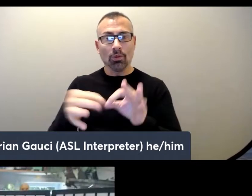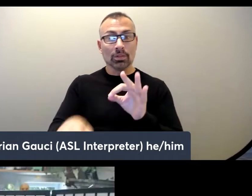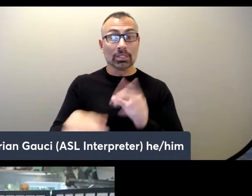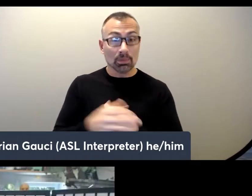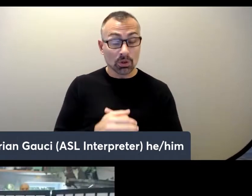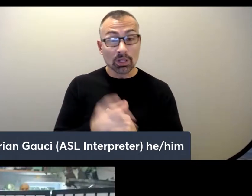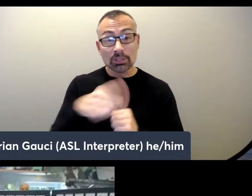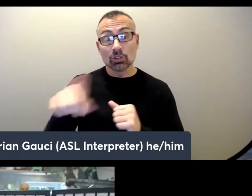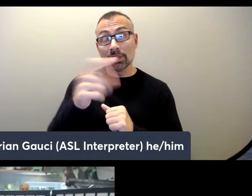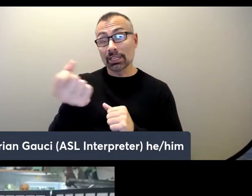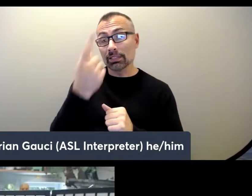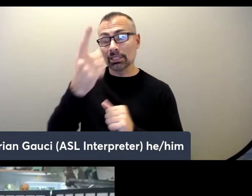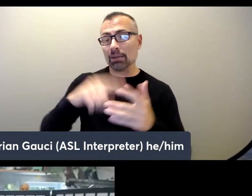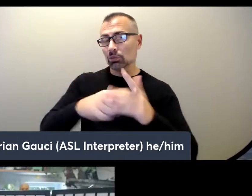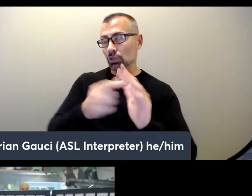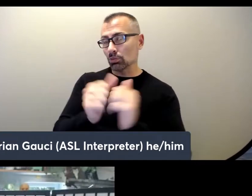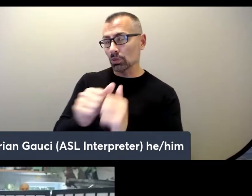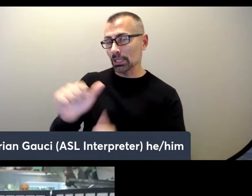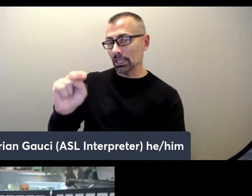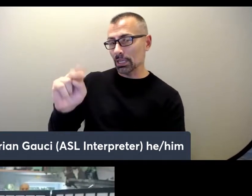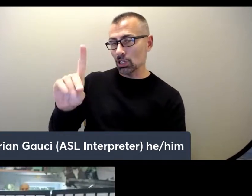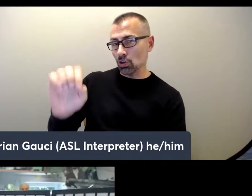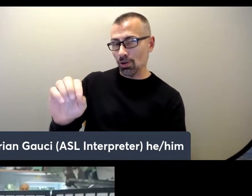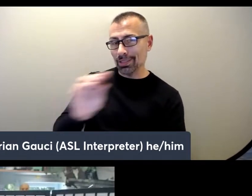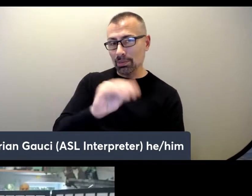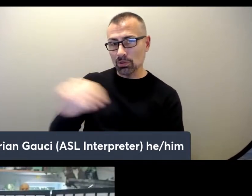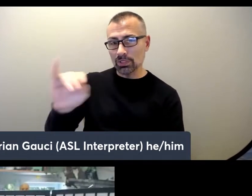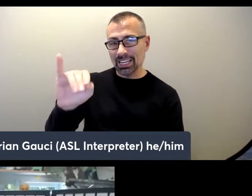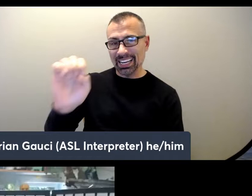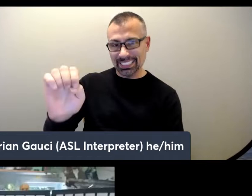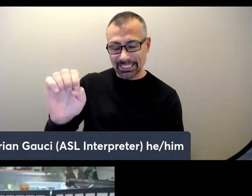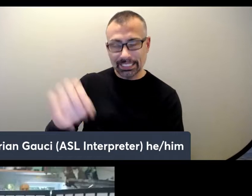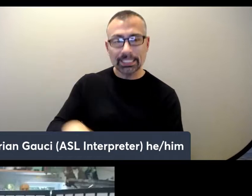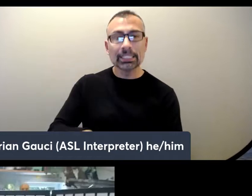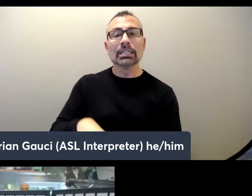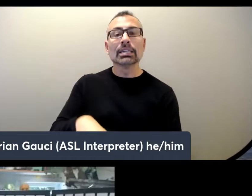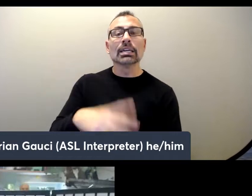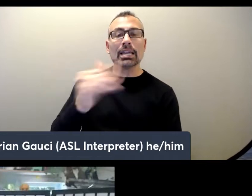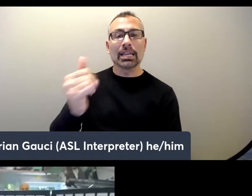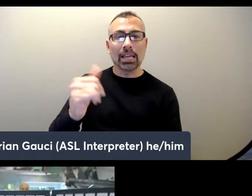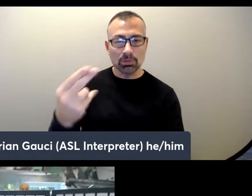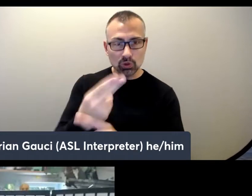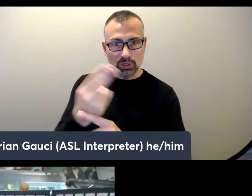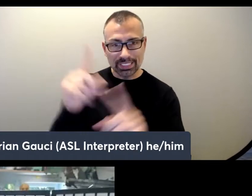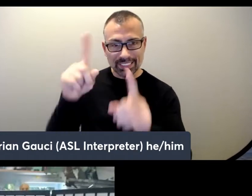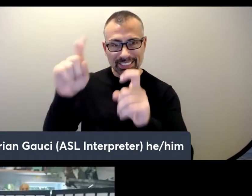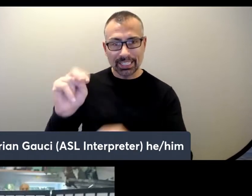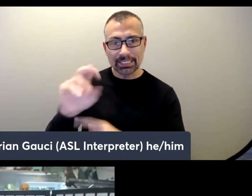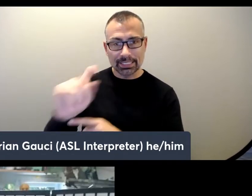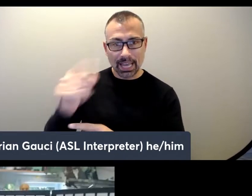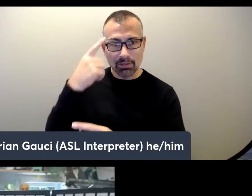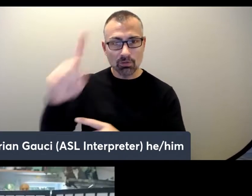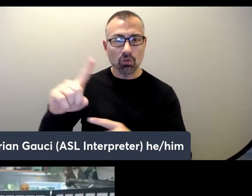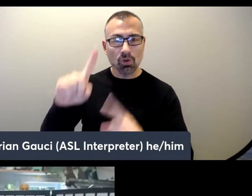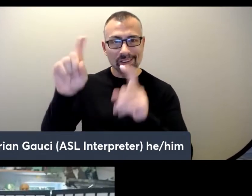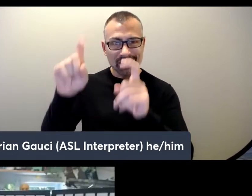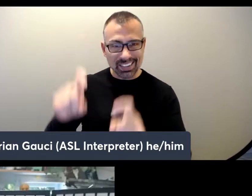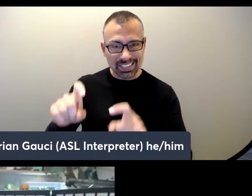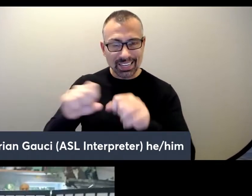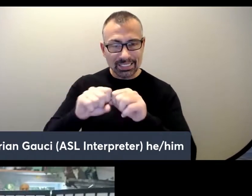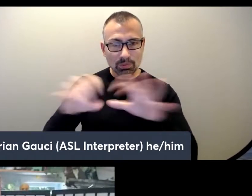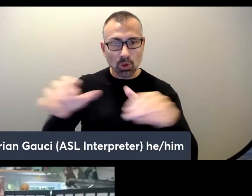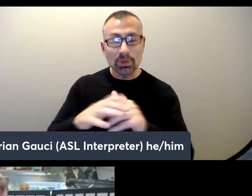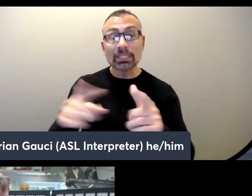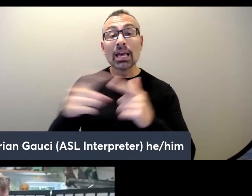getting started with a node, then I'm moving to the IDE, now I'm moving into testnet for test deployments, and then I'm moving into the mainnet.